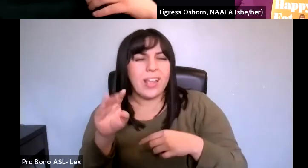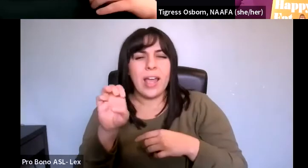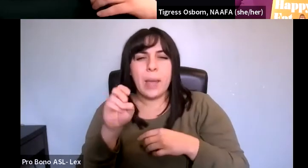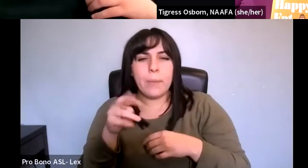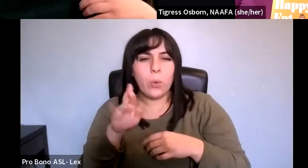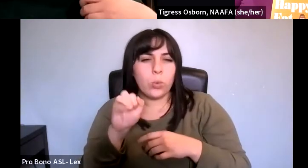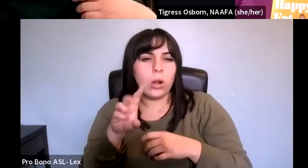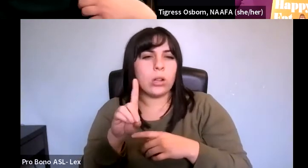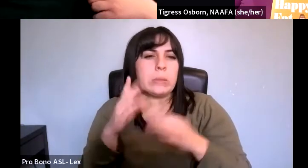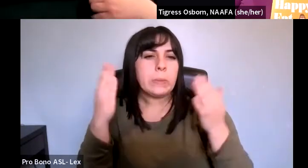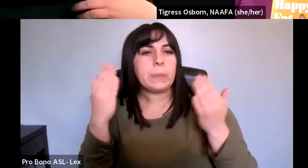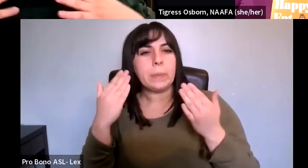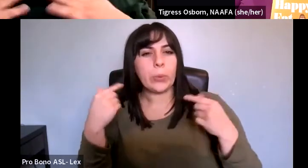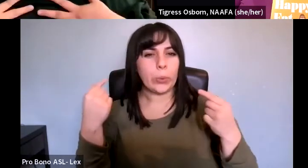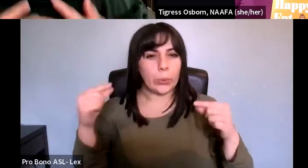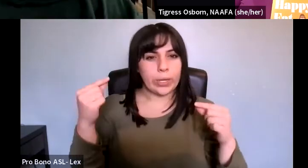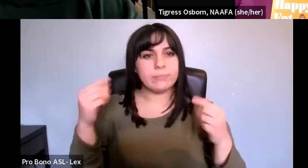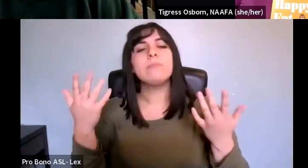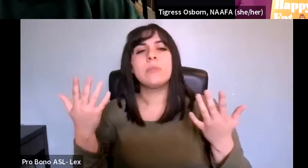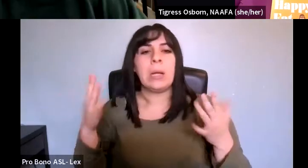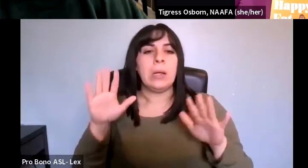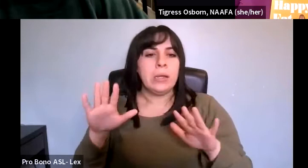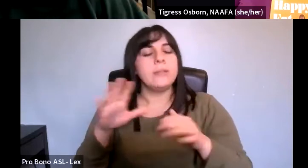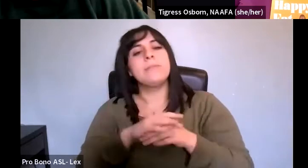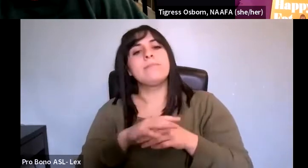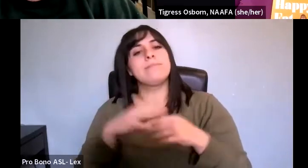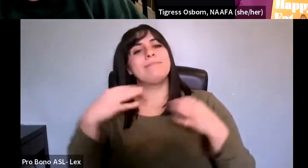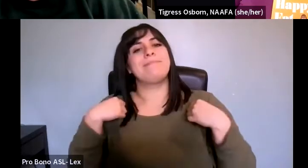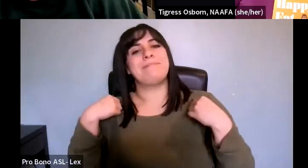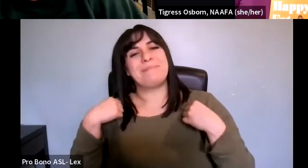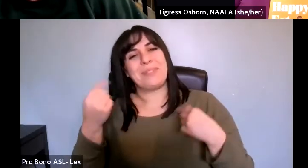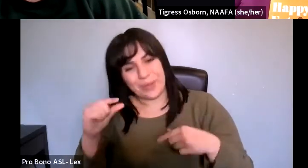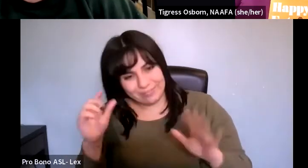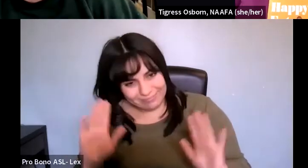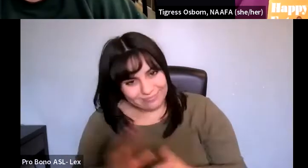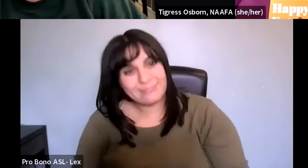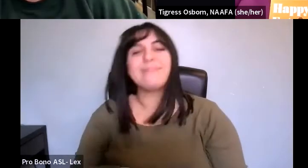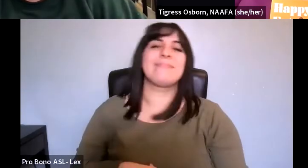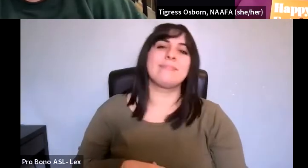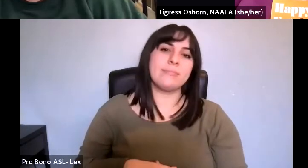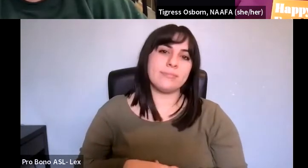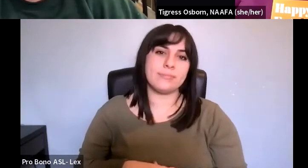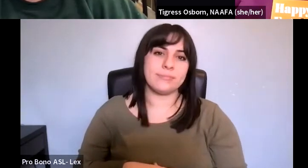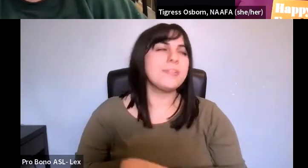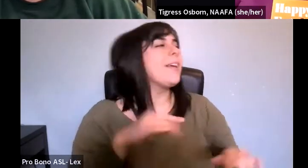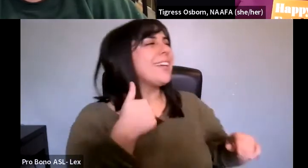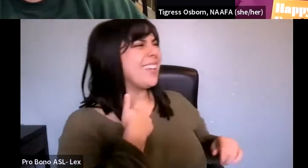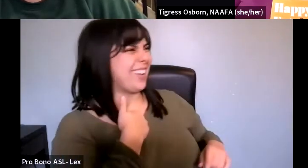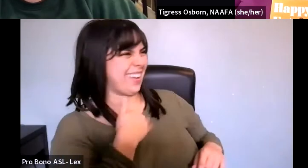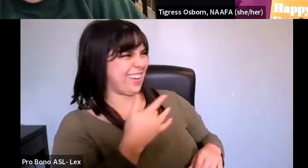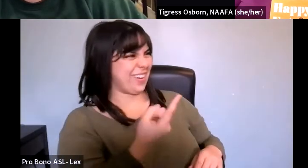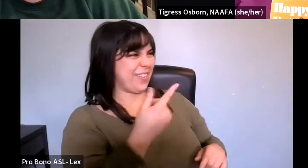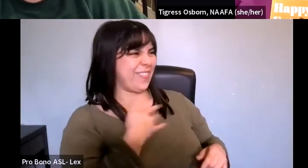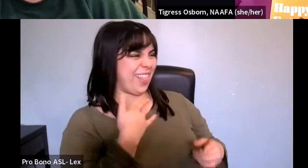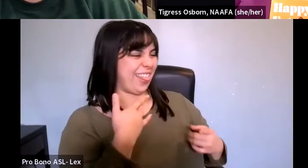Let's calm down a bit with the description. A green shirt on. I am always torn with descriptions and I should